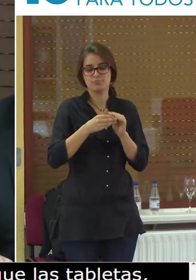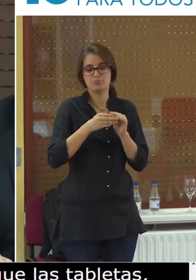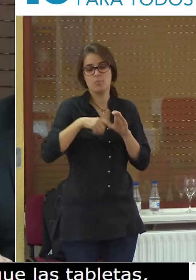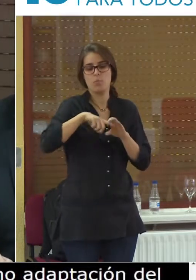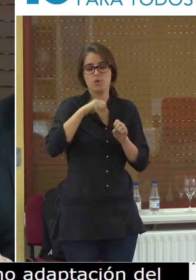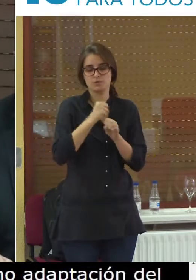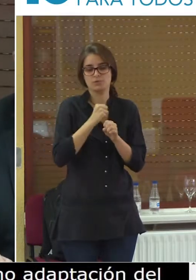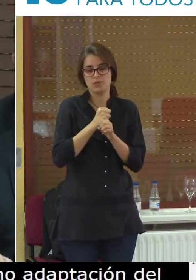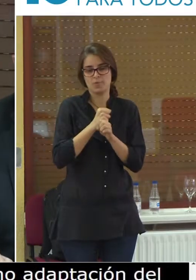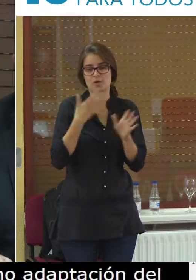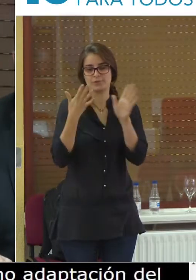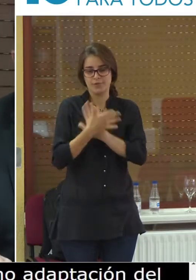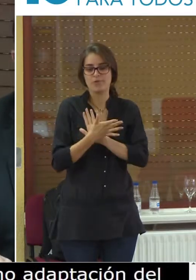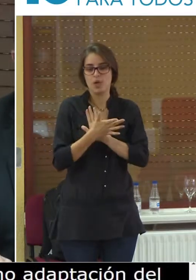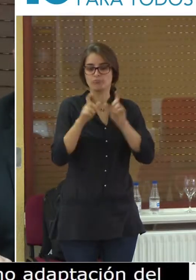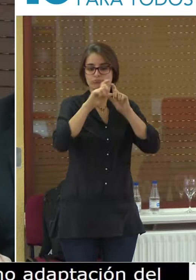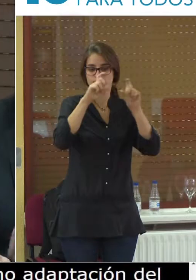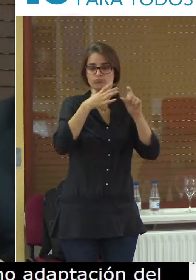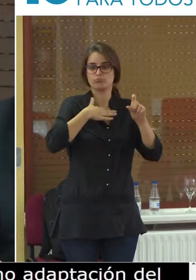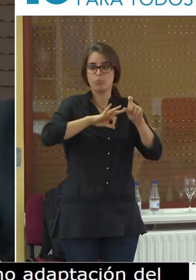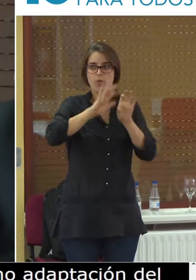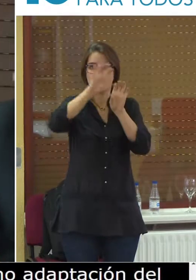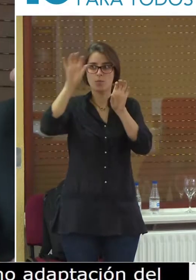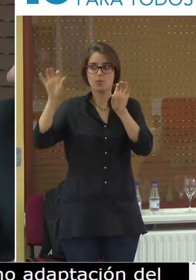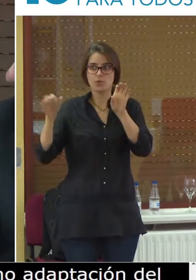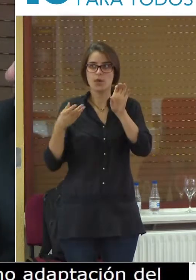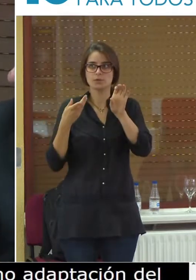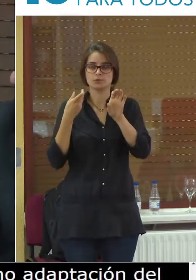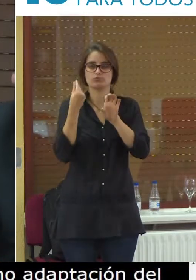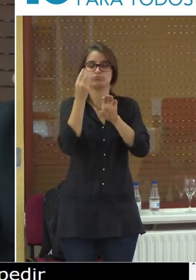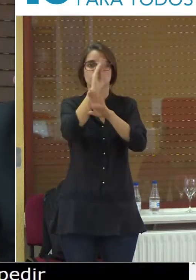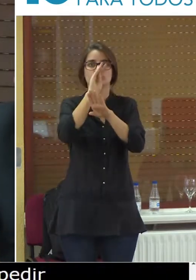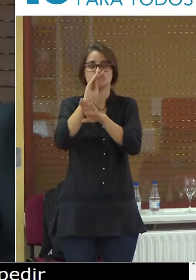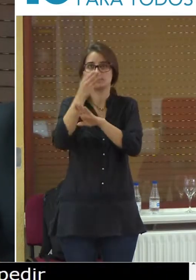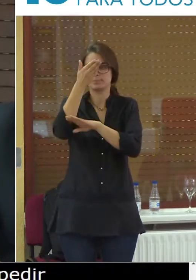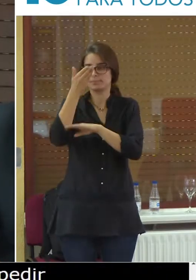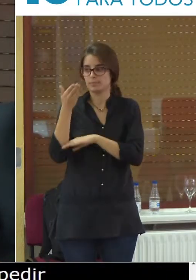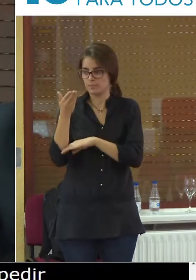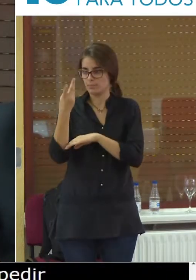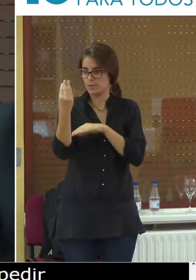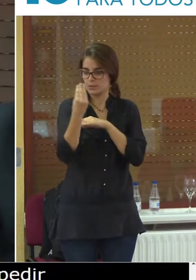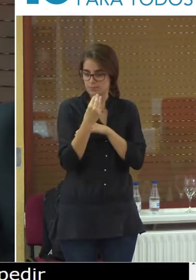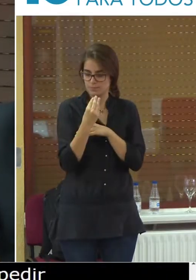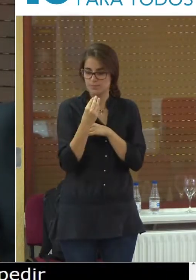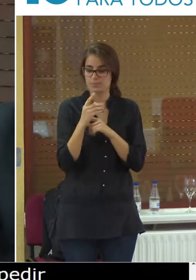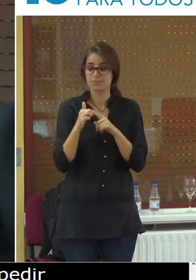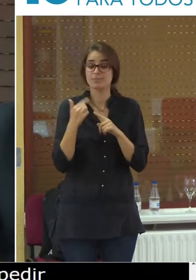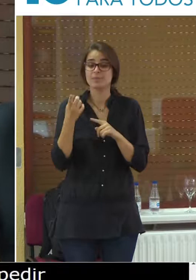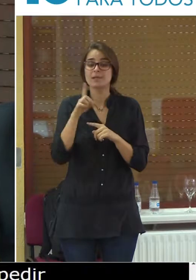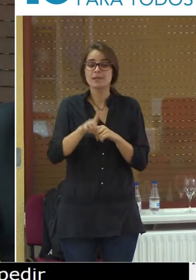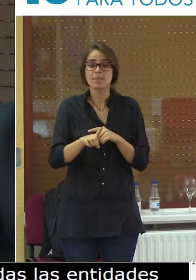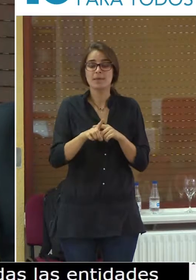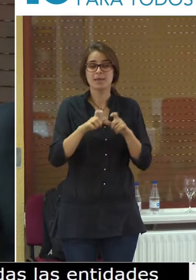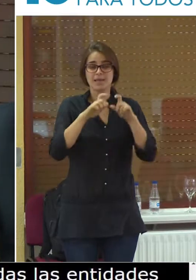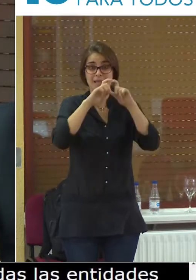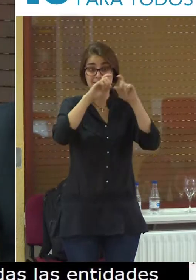place. Therefore, companies can request a subsidy. Additionally, if you registered within